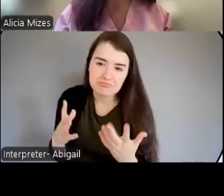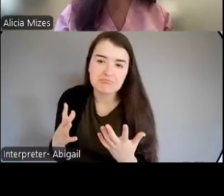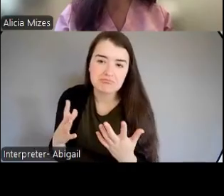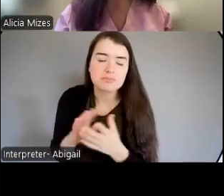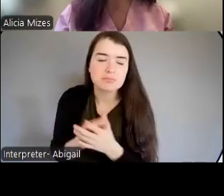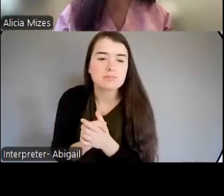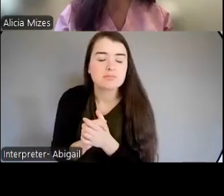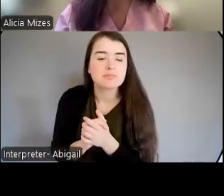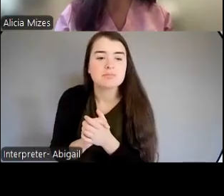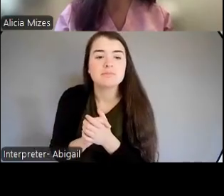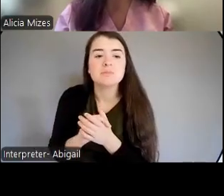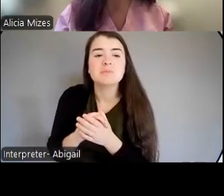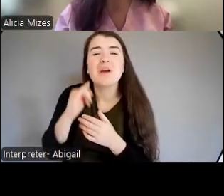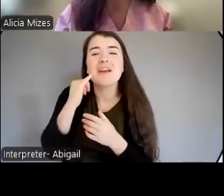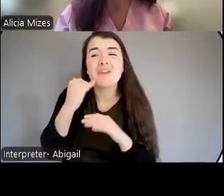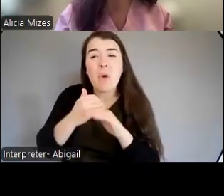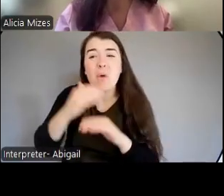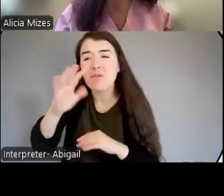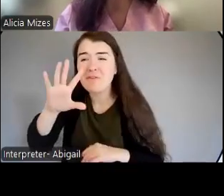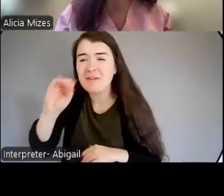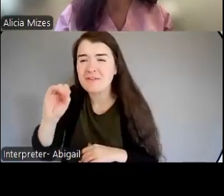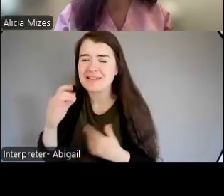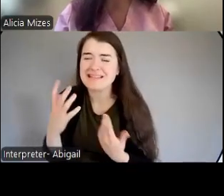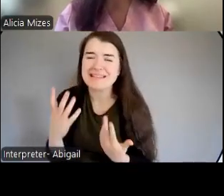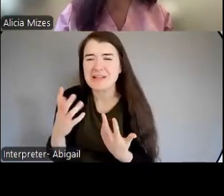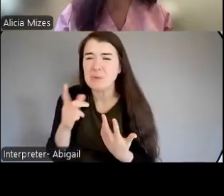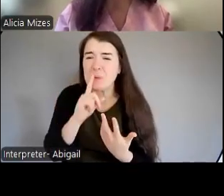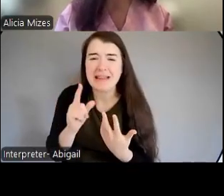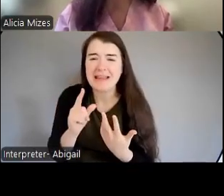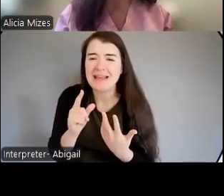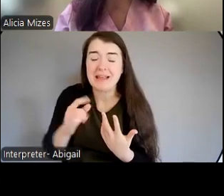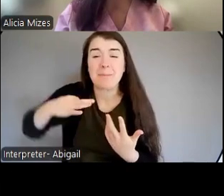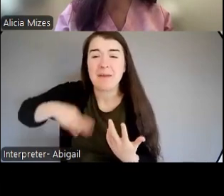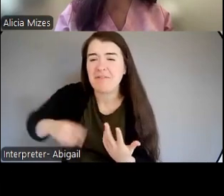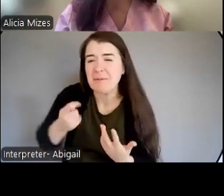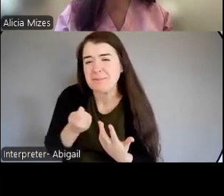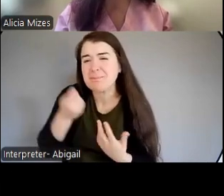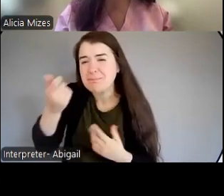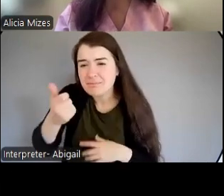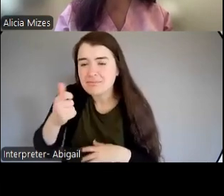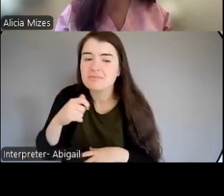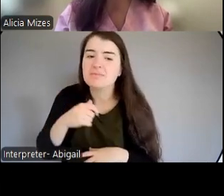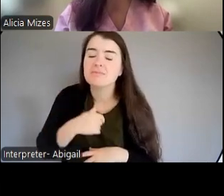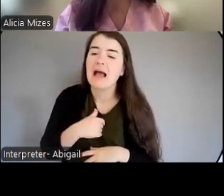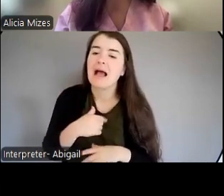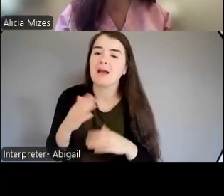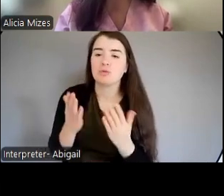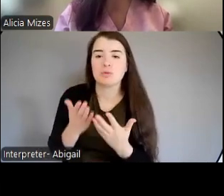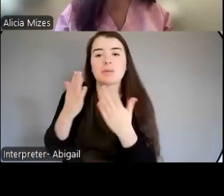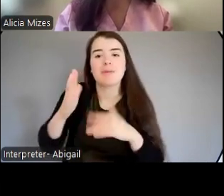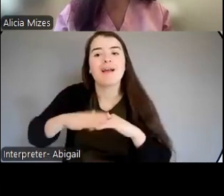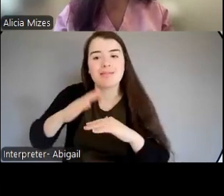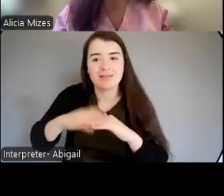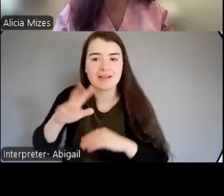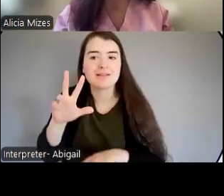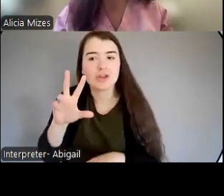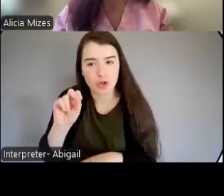beyond SPF 50, you're not really getting much more benefit, but I would just say anything below SPF 30 is,